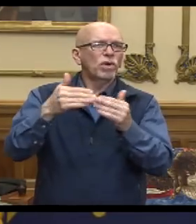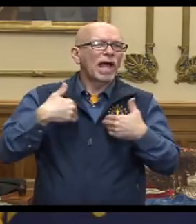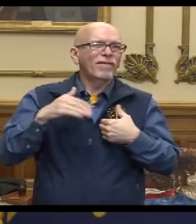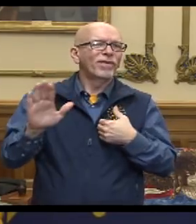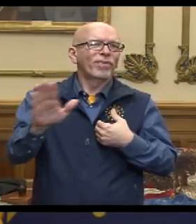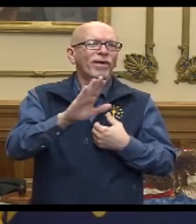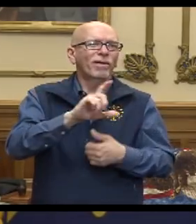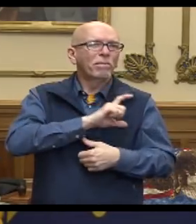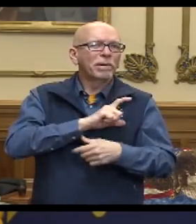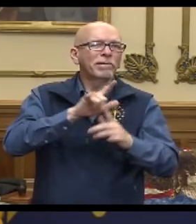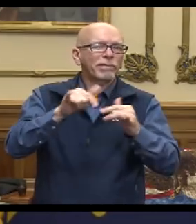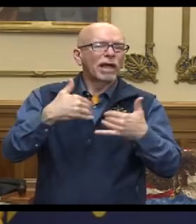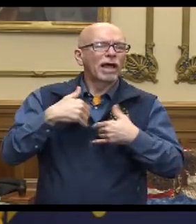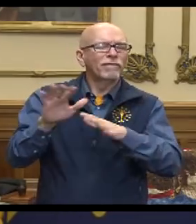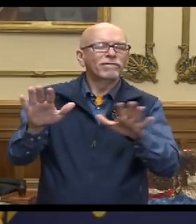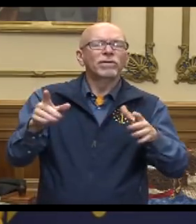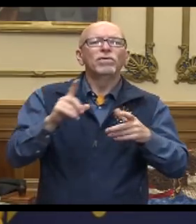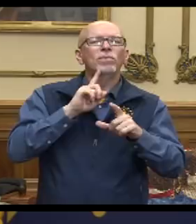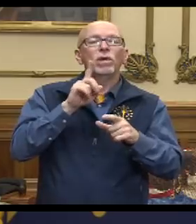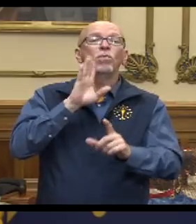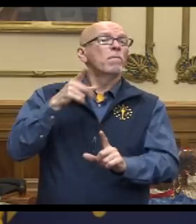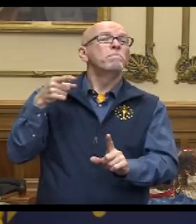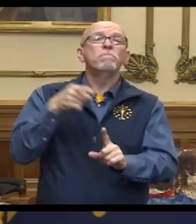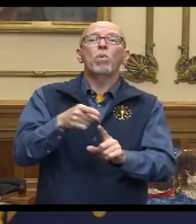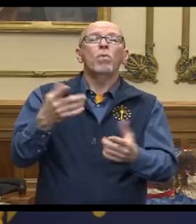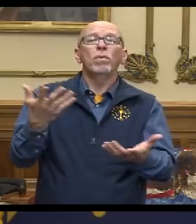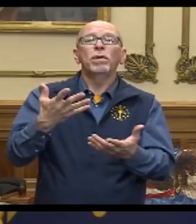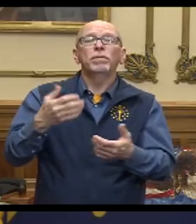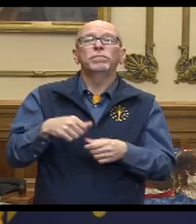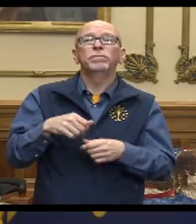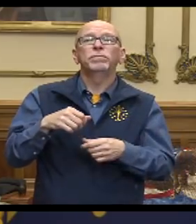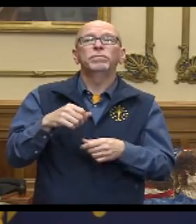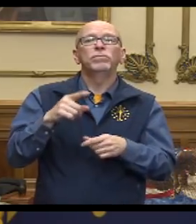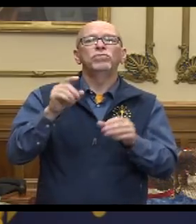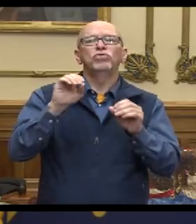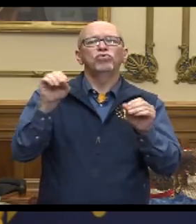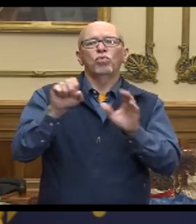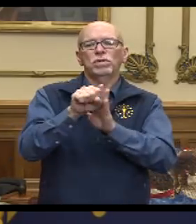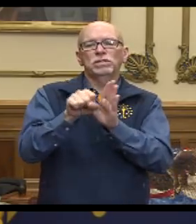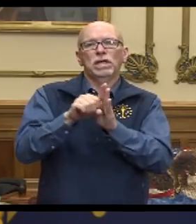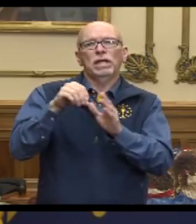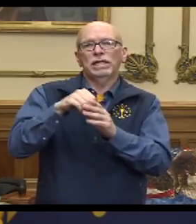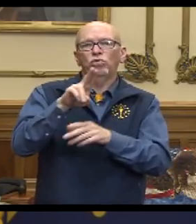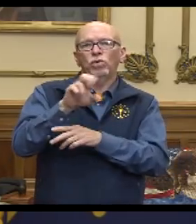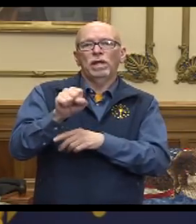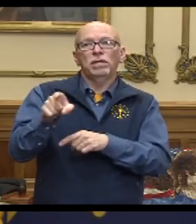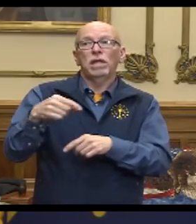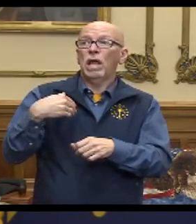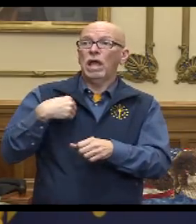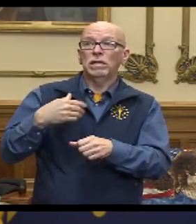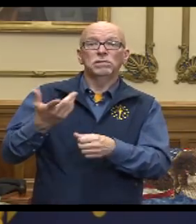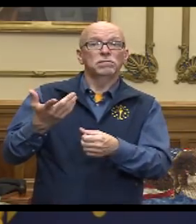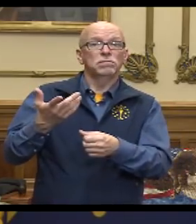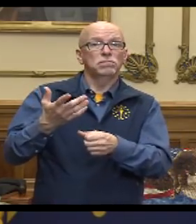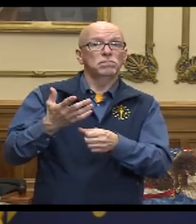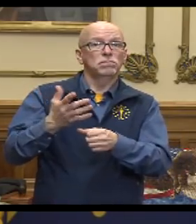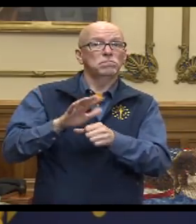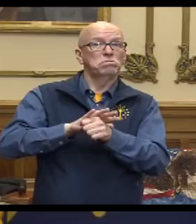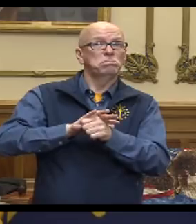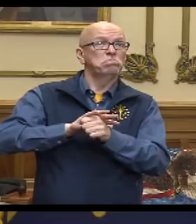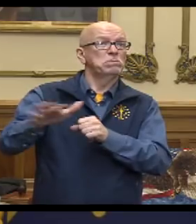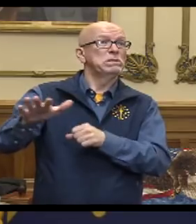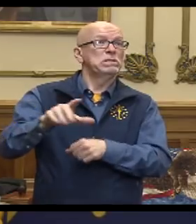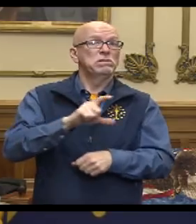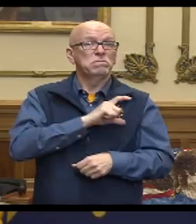well. But it's really, truly going to come down, Nikki, I will tell you this. There is no state in America that has enough law